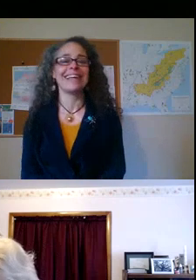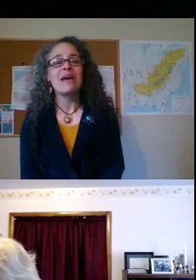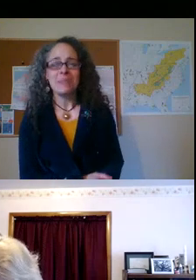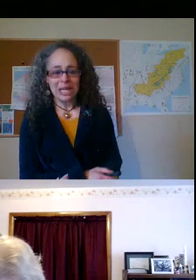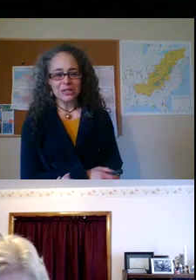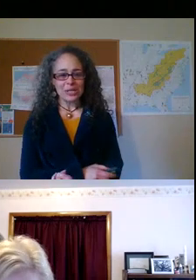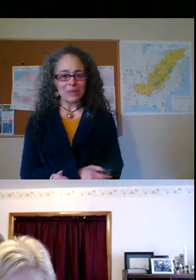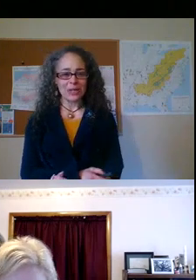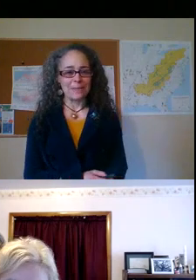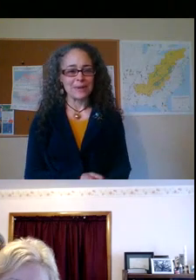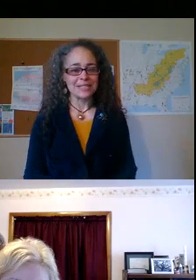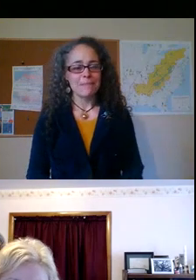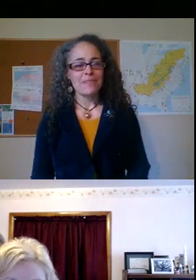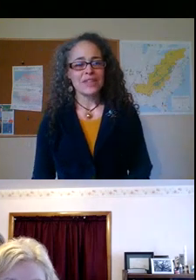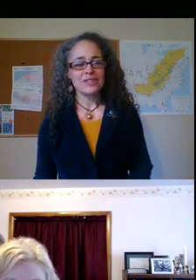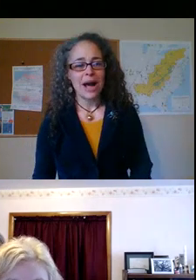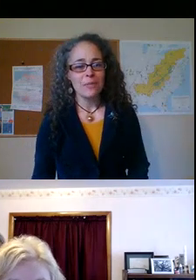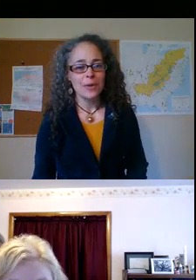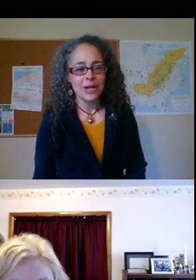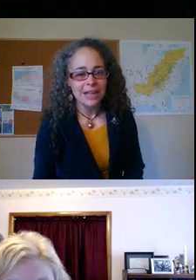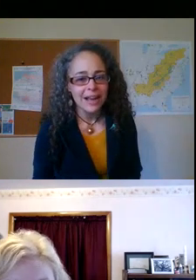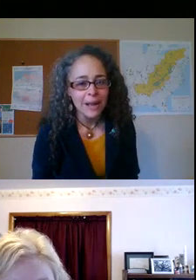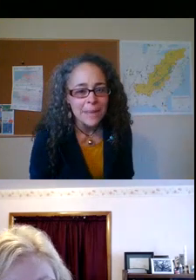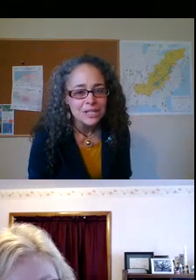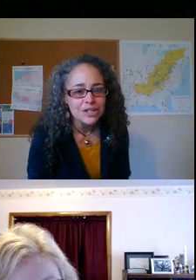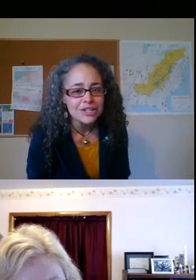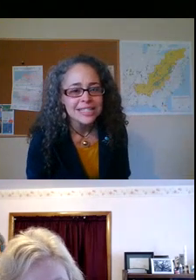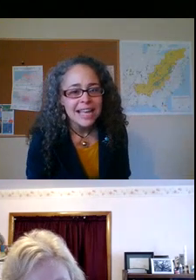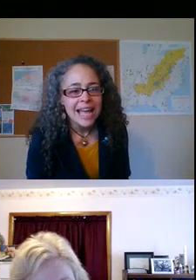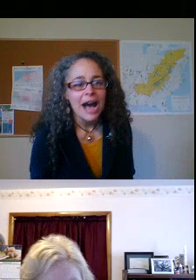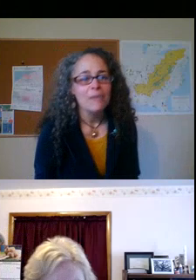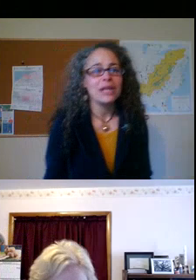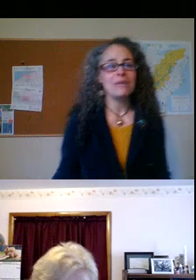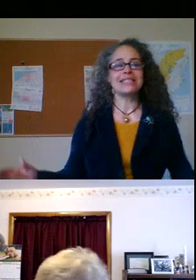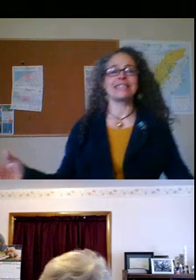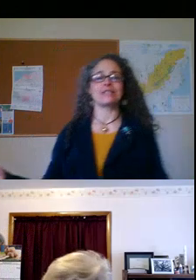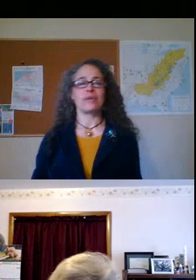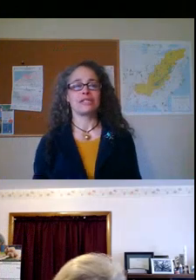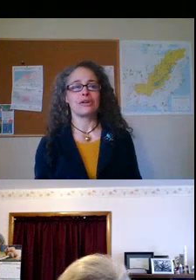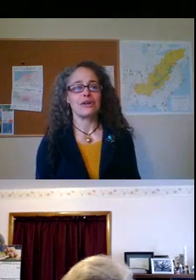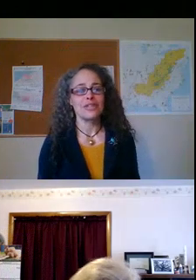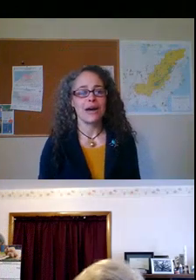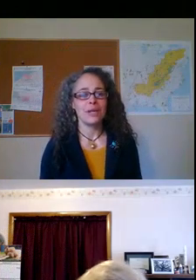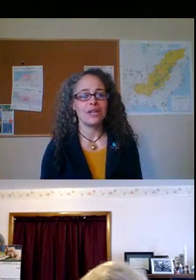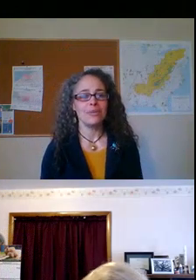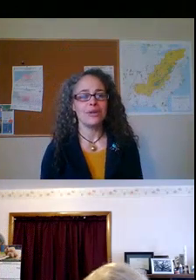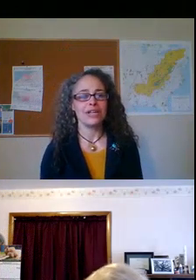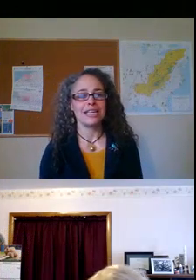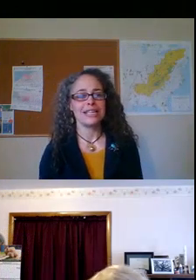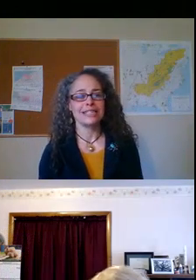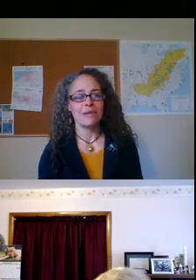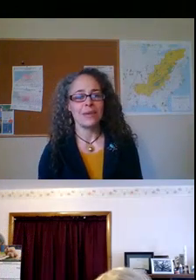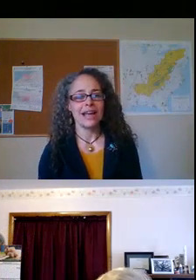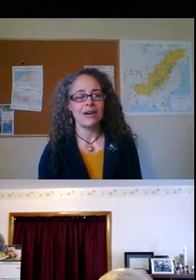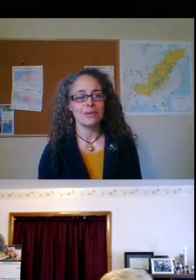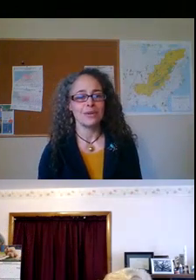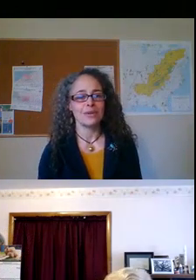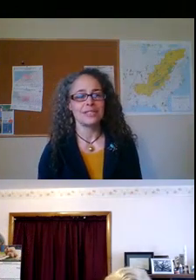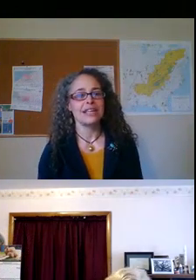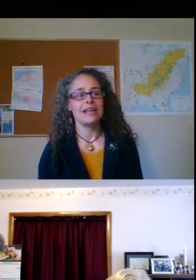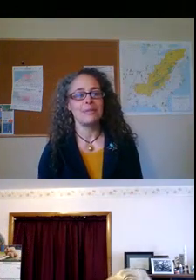numbers. Make sure you put numbers. So output measures how many businesses will be served, how many communities, how